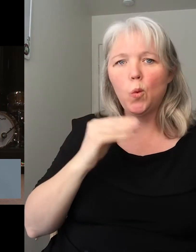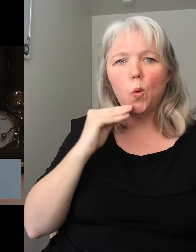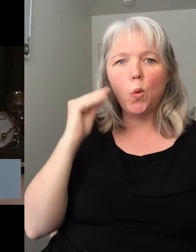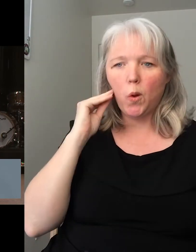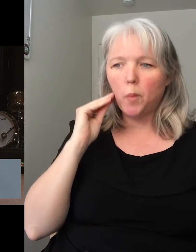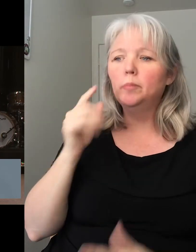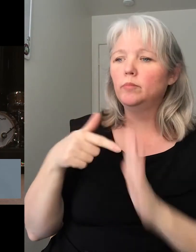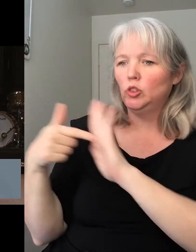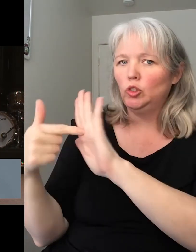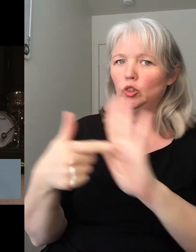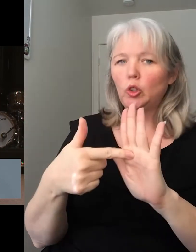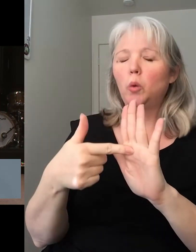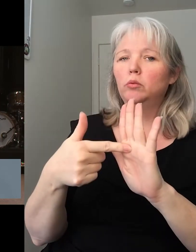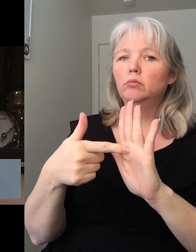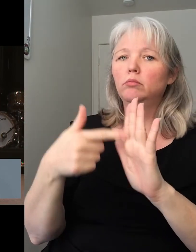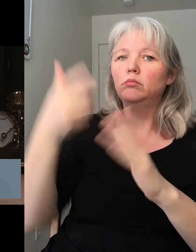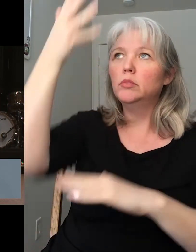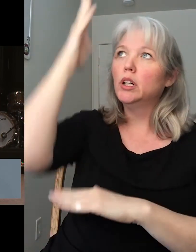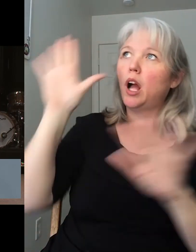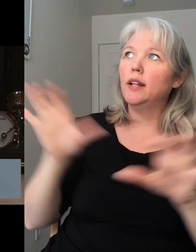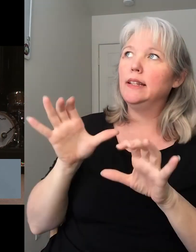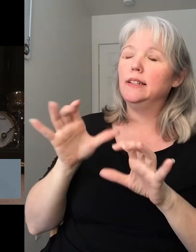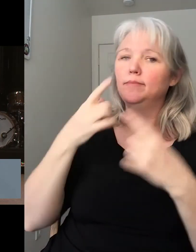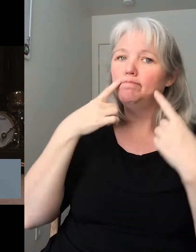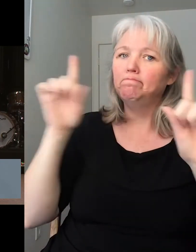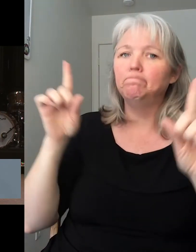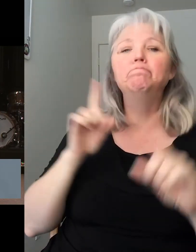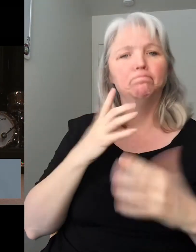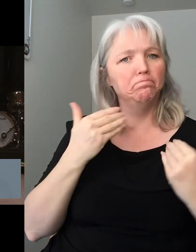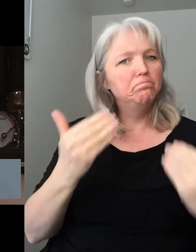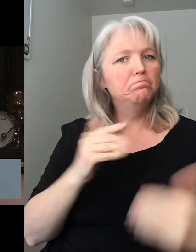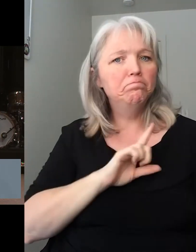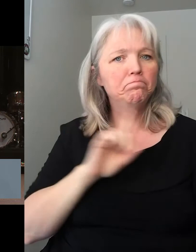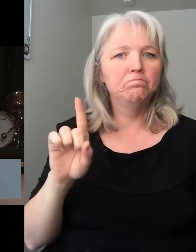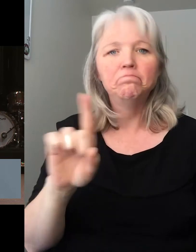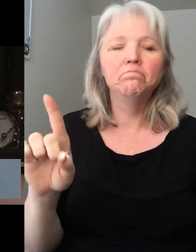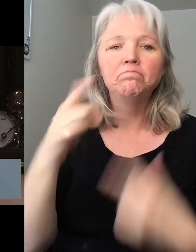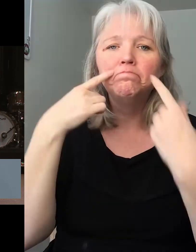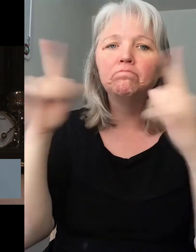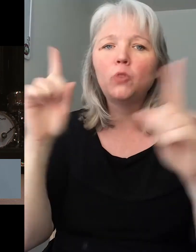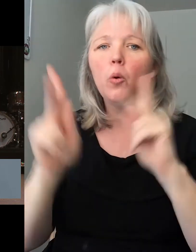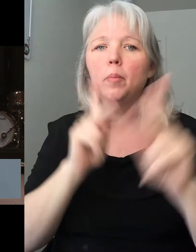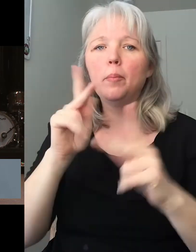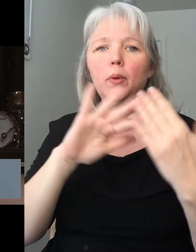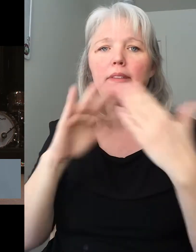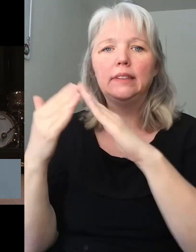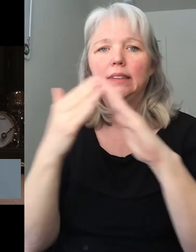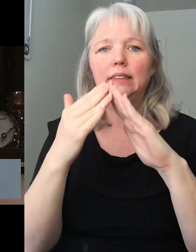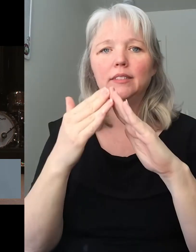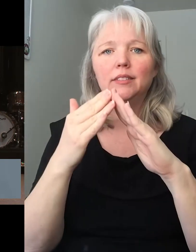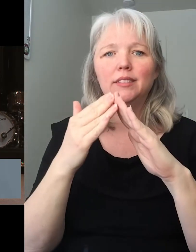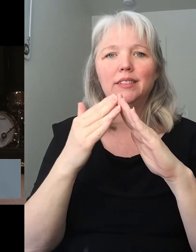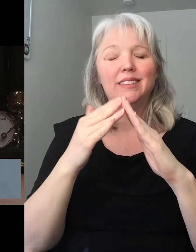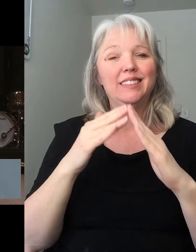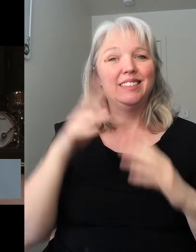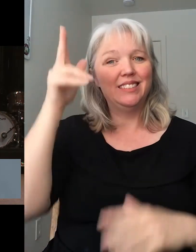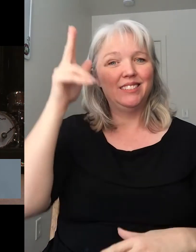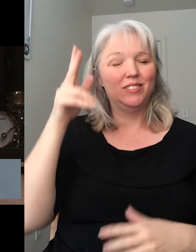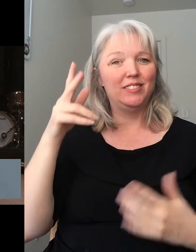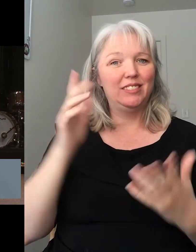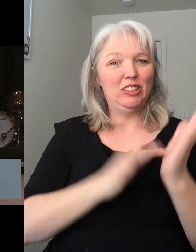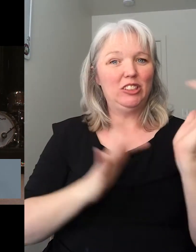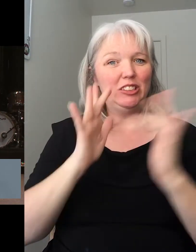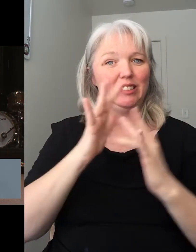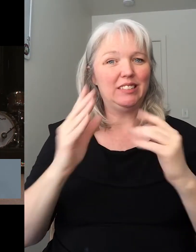house and show them what God's done. And he went his way and he told all the people in the city what great things. Jesus turned him